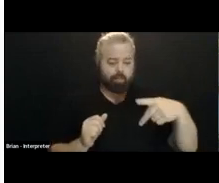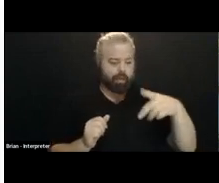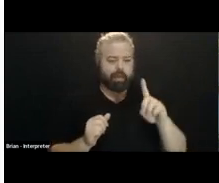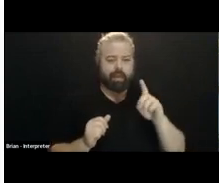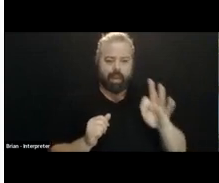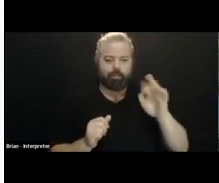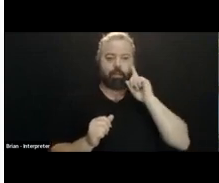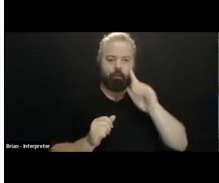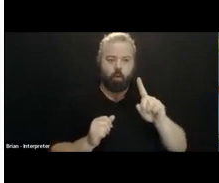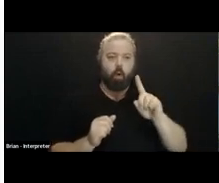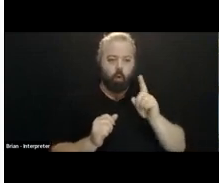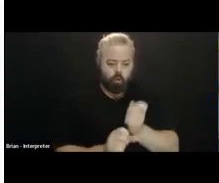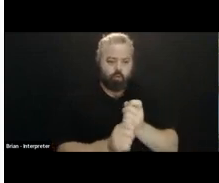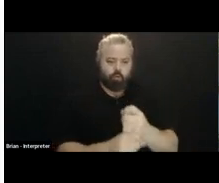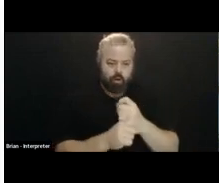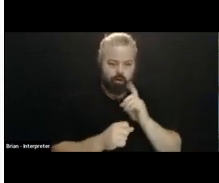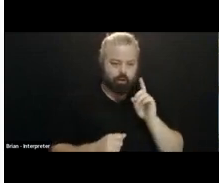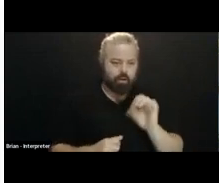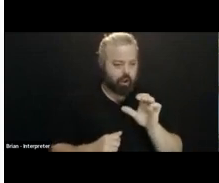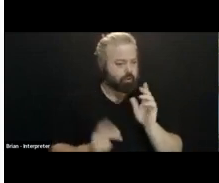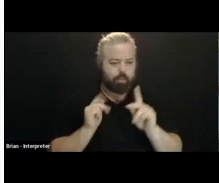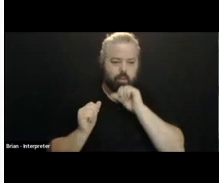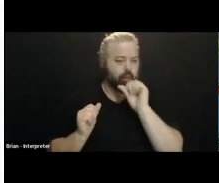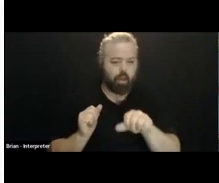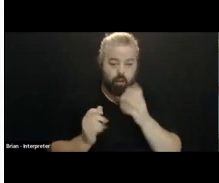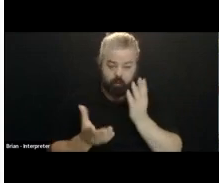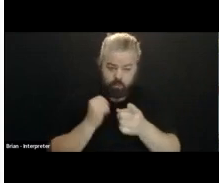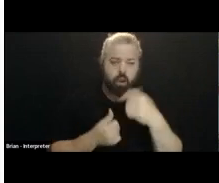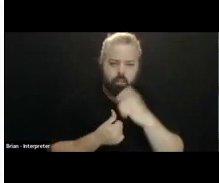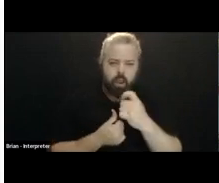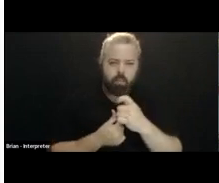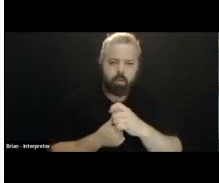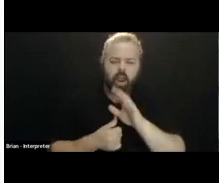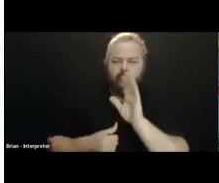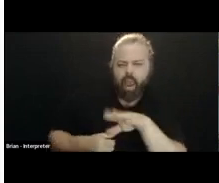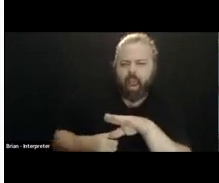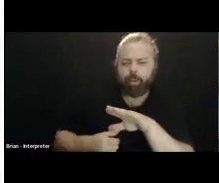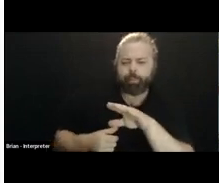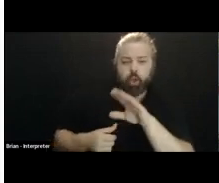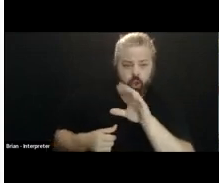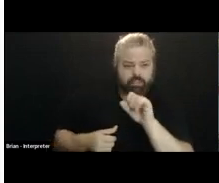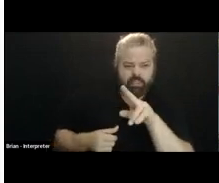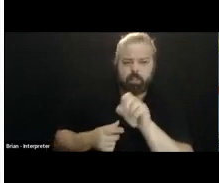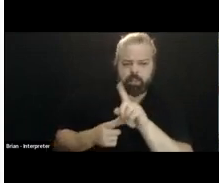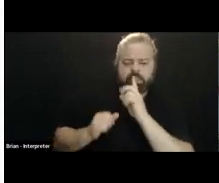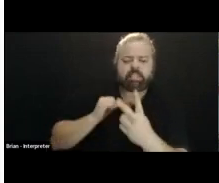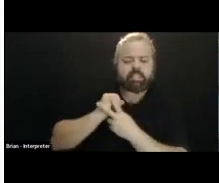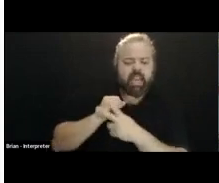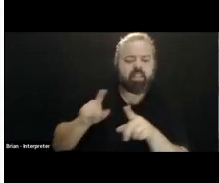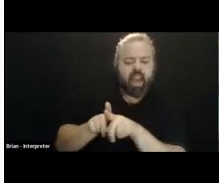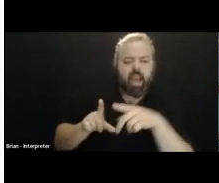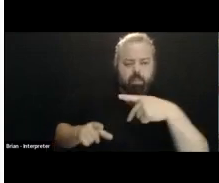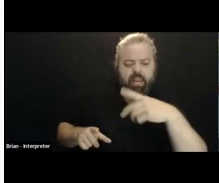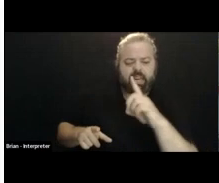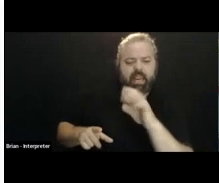love them. And maybe you remember being told, hey, save your Word document syllabus as a PDF, because that way